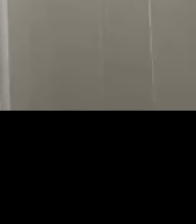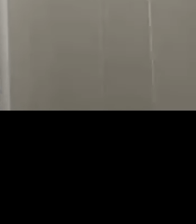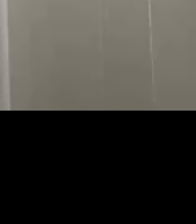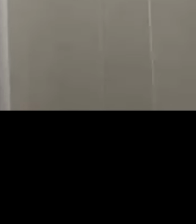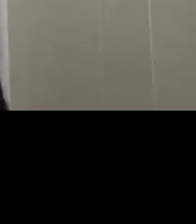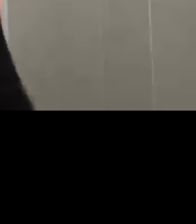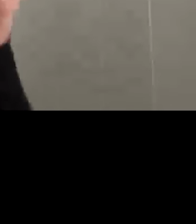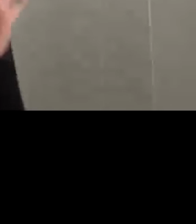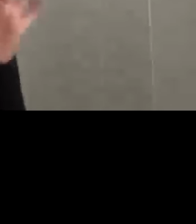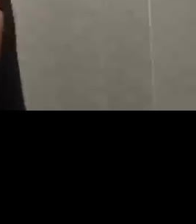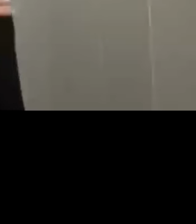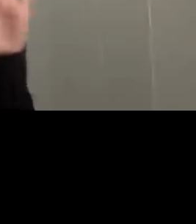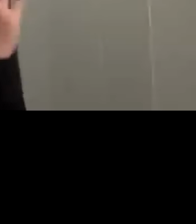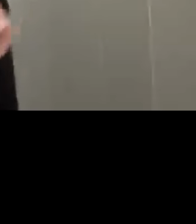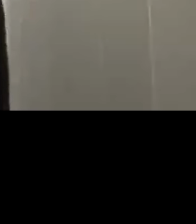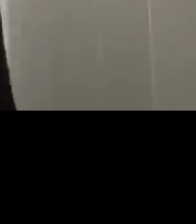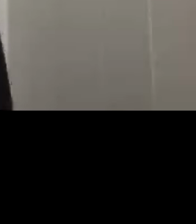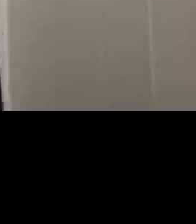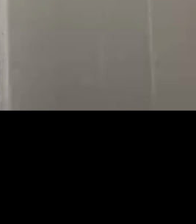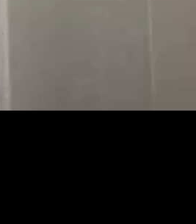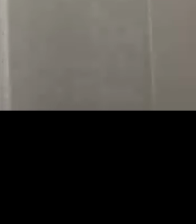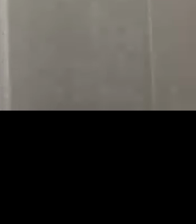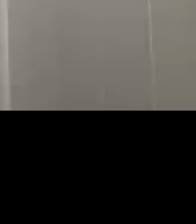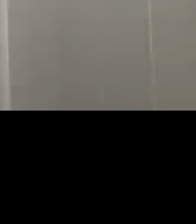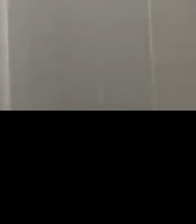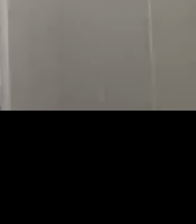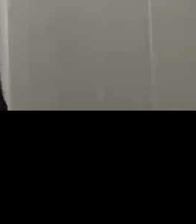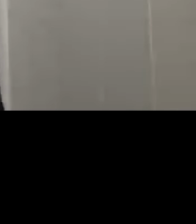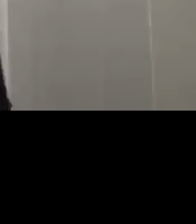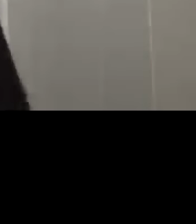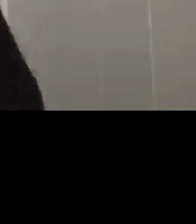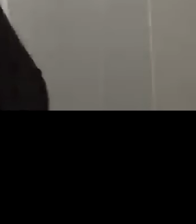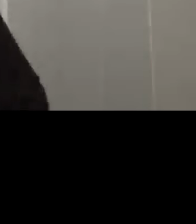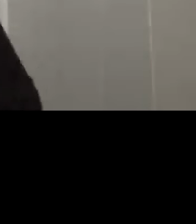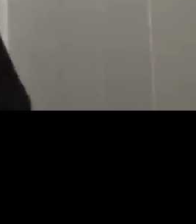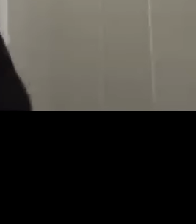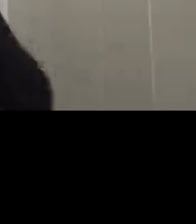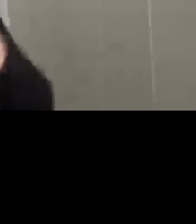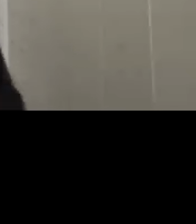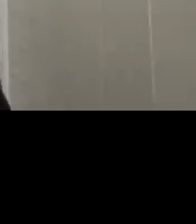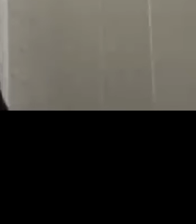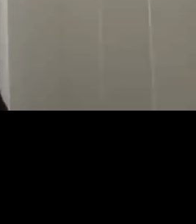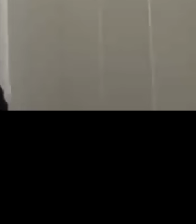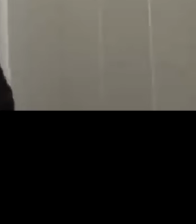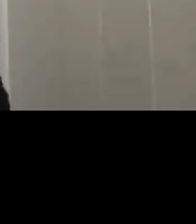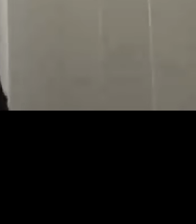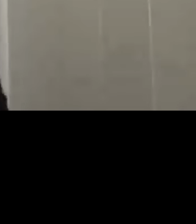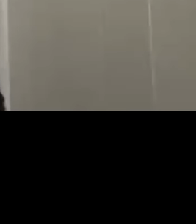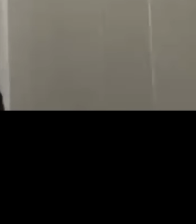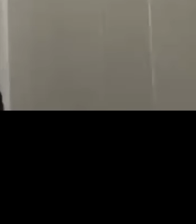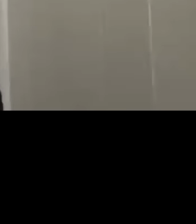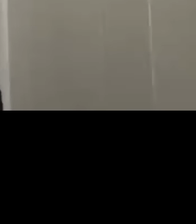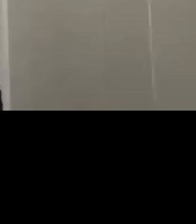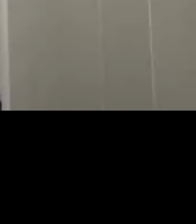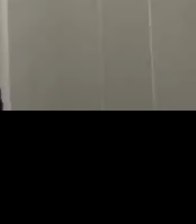it's not supposed to be perfect. And so if you kind of relieve yourself of it working right away, get out there and tinker with it like a scientist and try to have fun